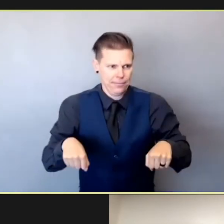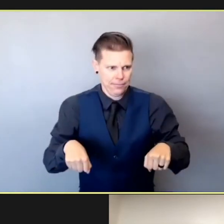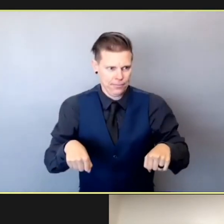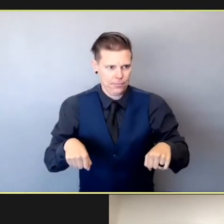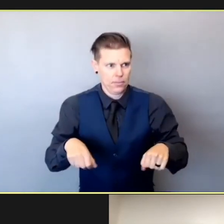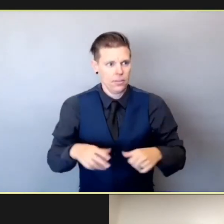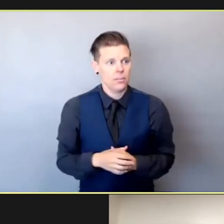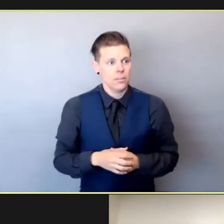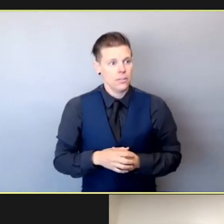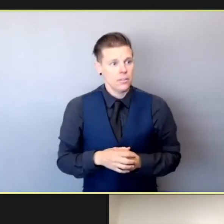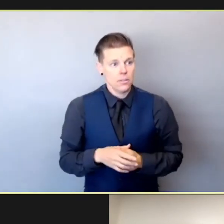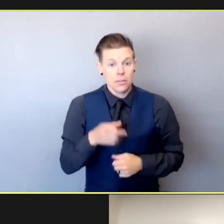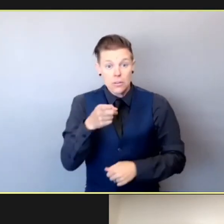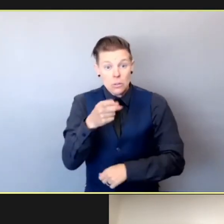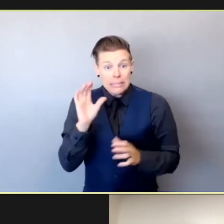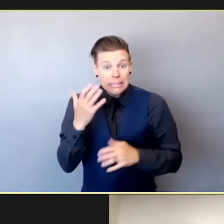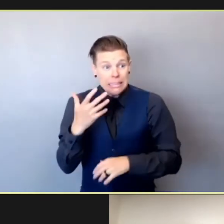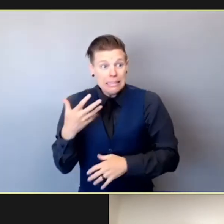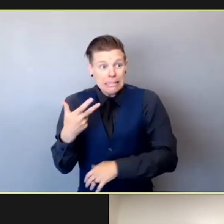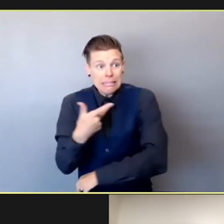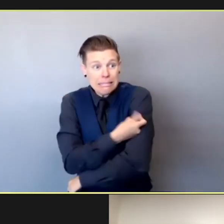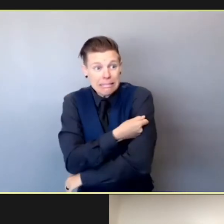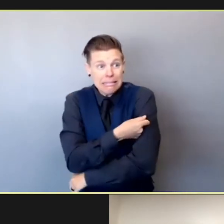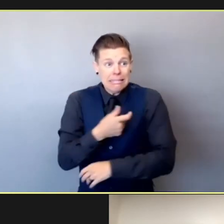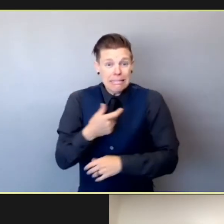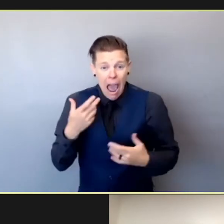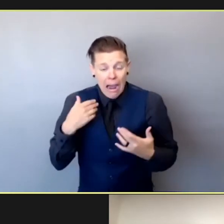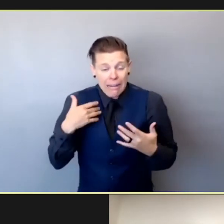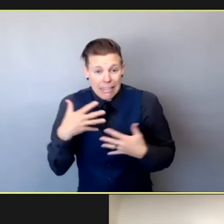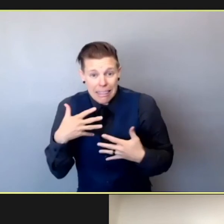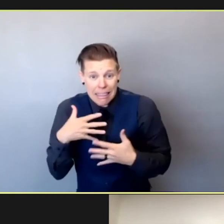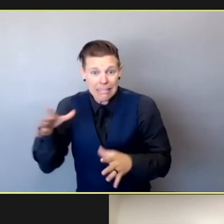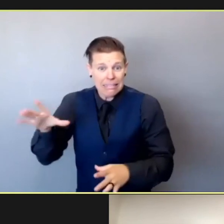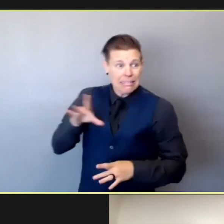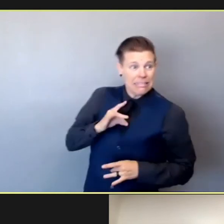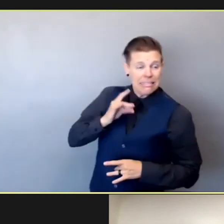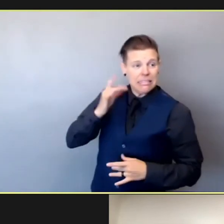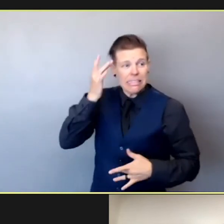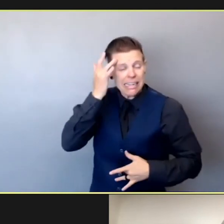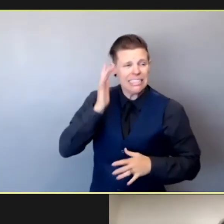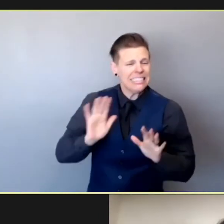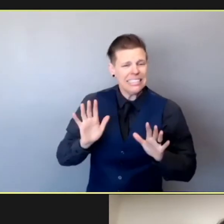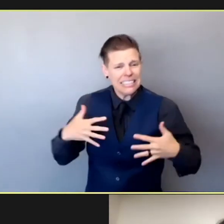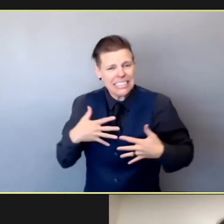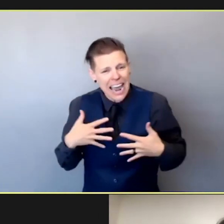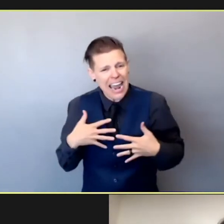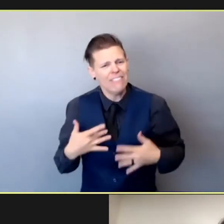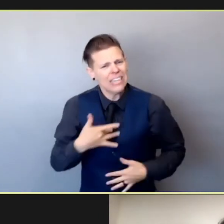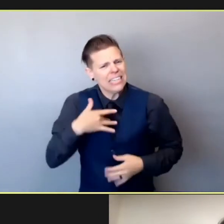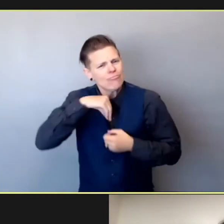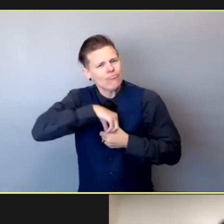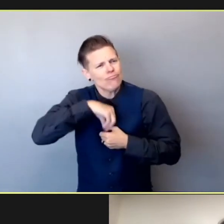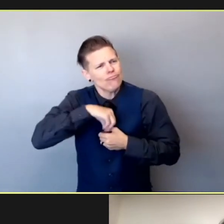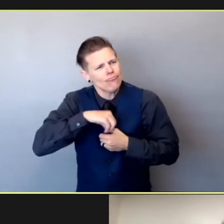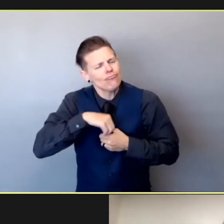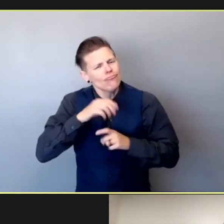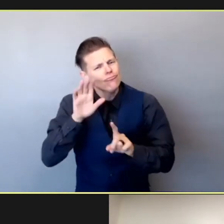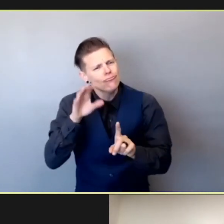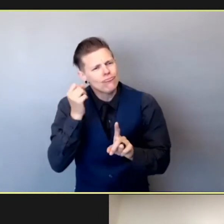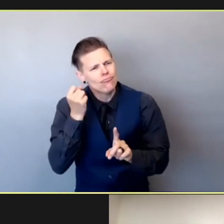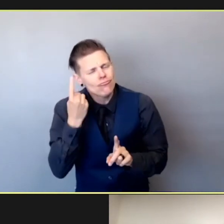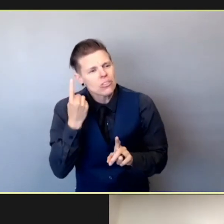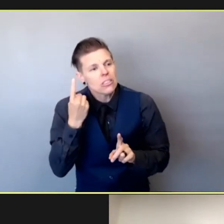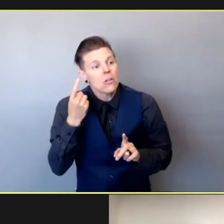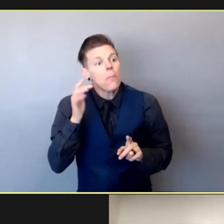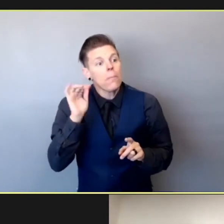right? Especially with the Delta. And, that's why I think we have that's why CDC has recommended the